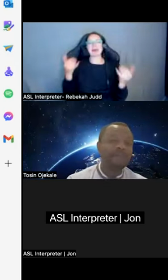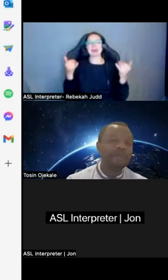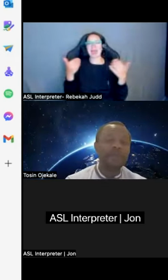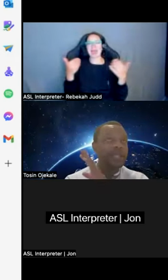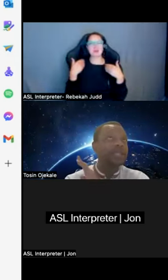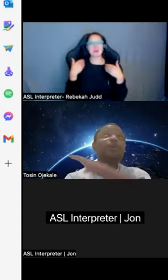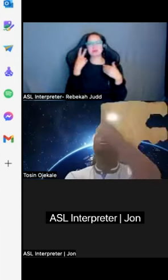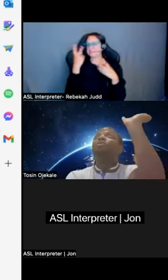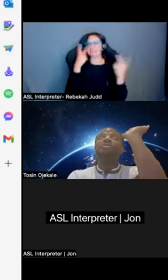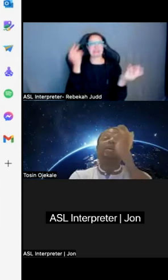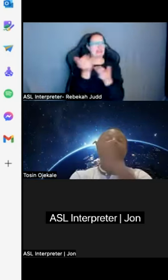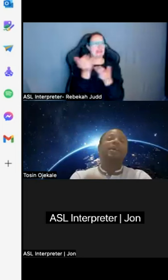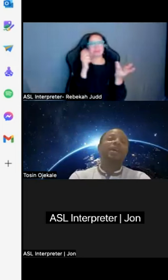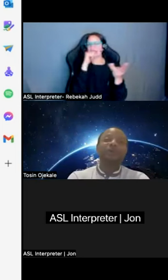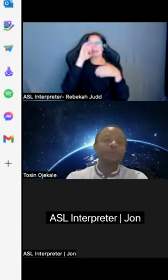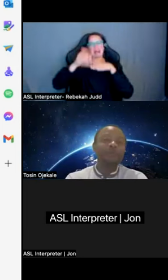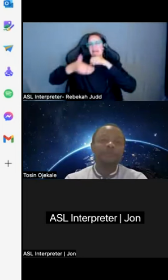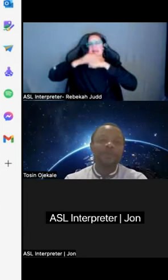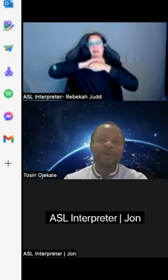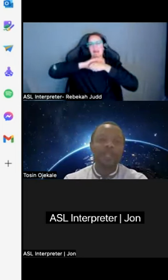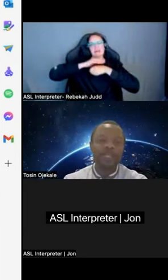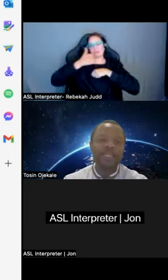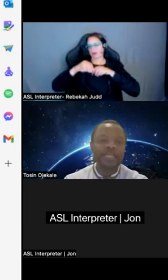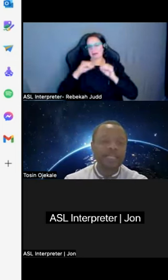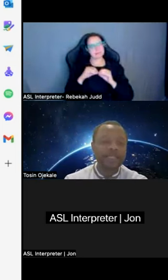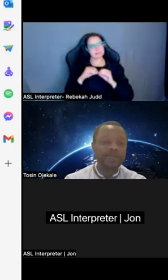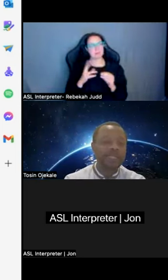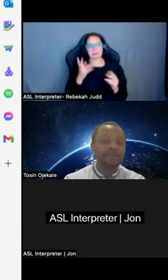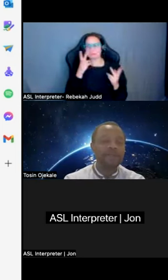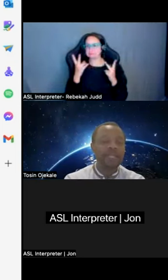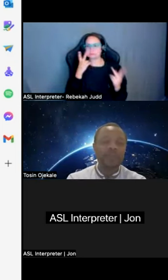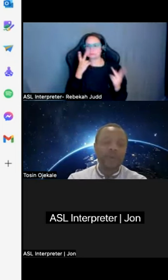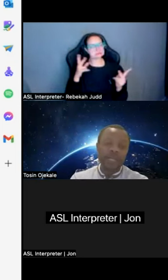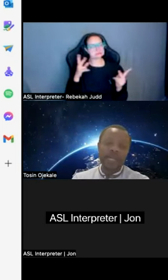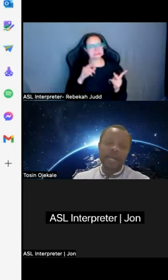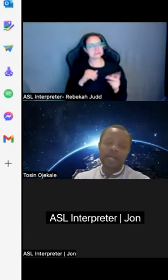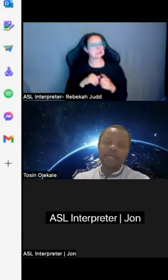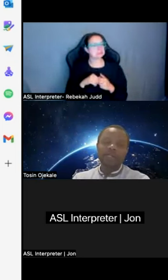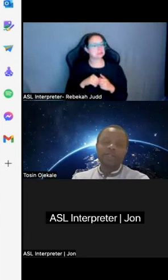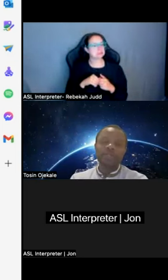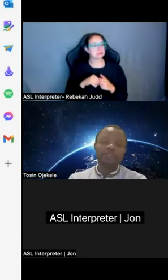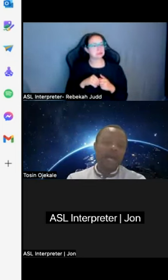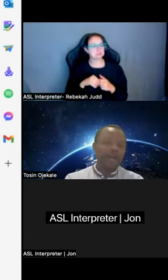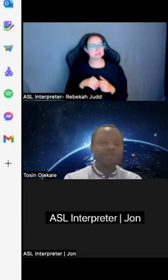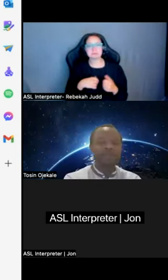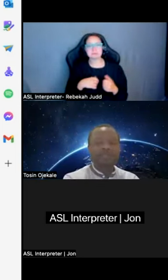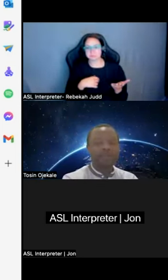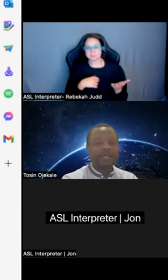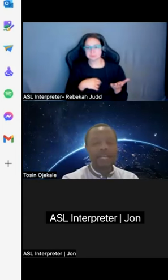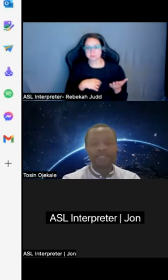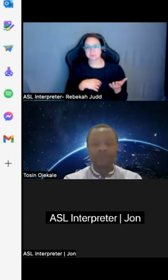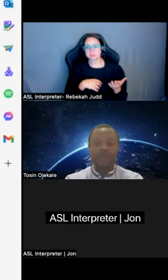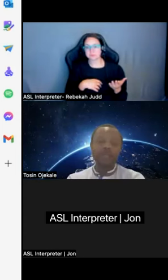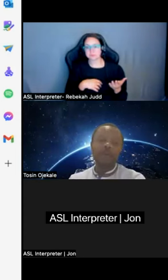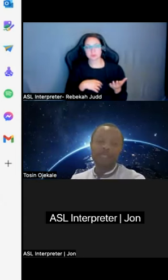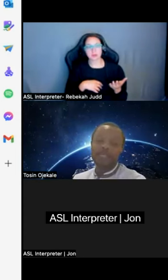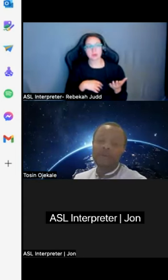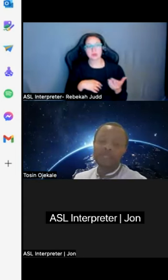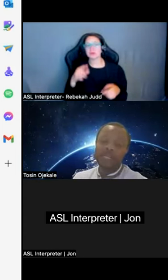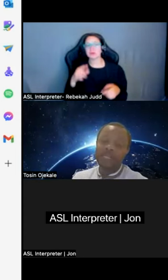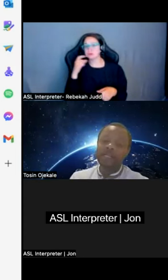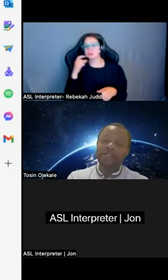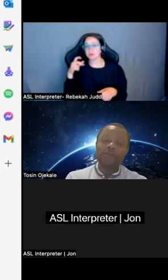and everything open roof. So nothing is hidden. You see everything the way they have. So the dry pipe sprinklers, usually what